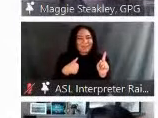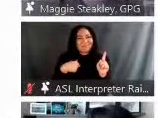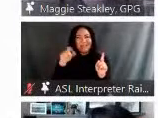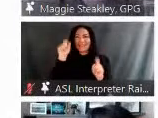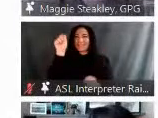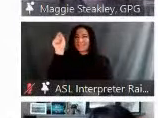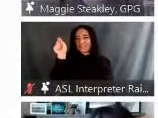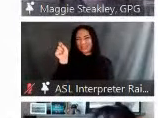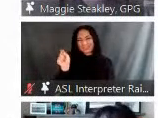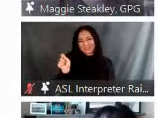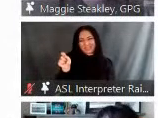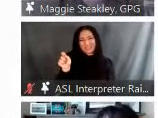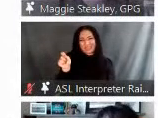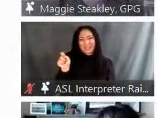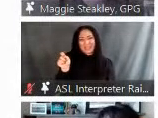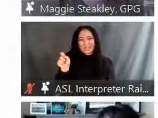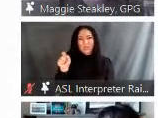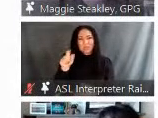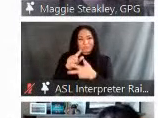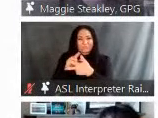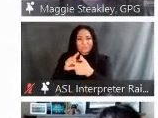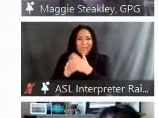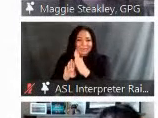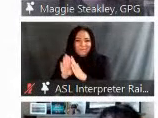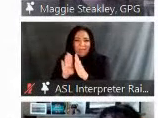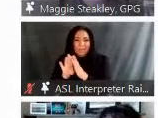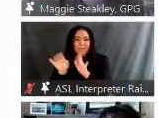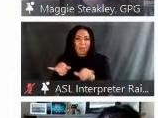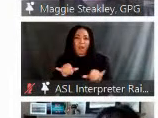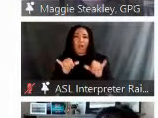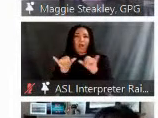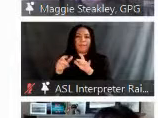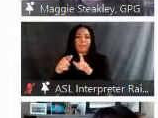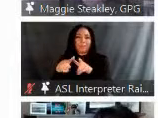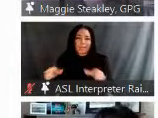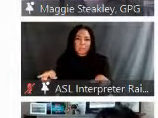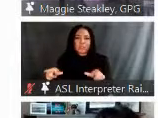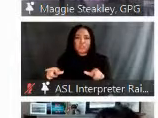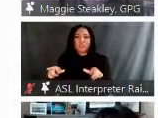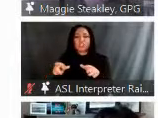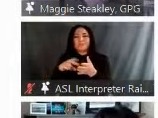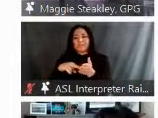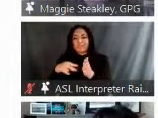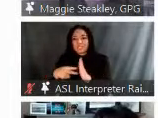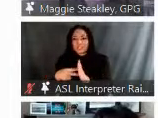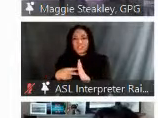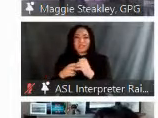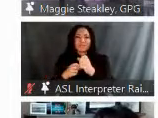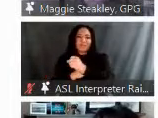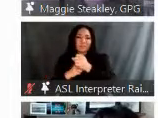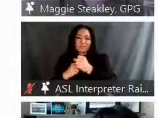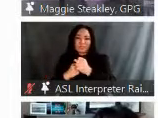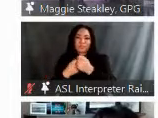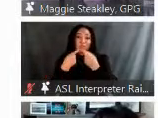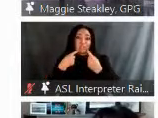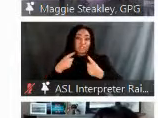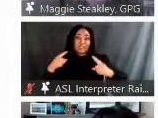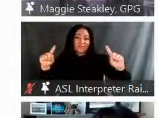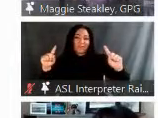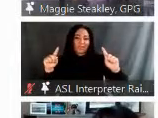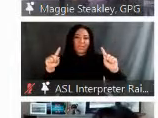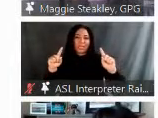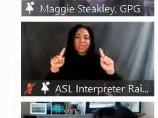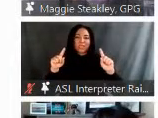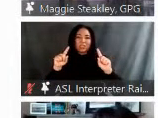on the side, in terms of like developing common language definition and frameworks for achieving the work